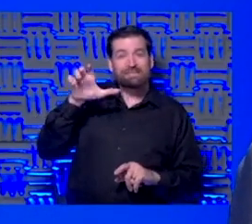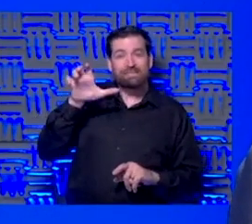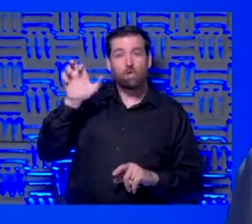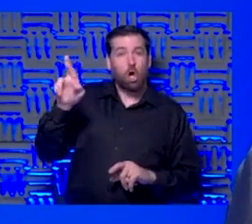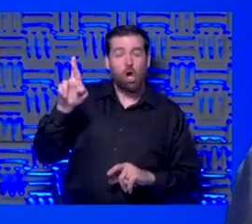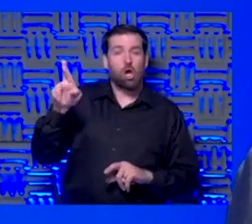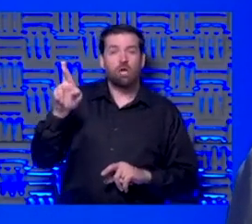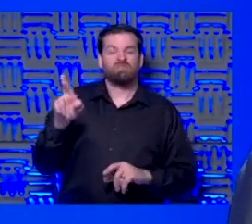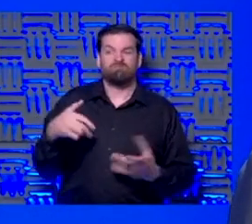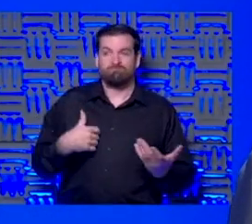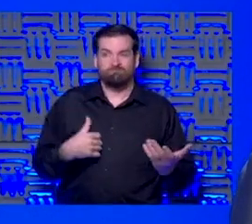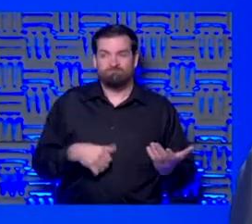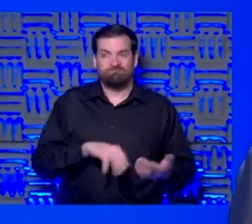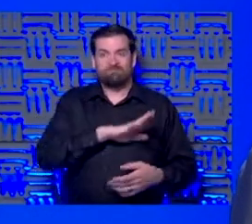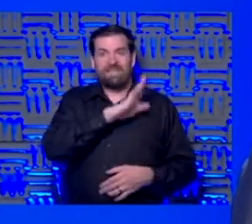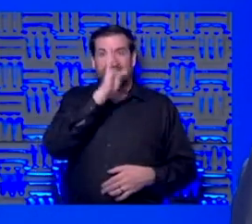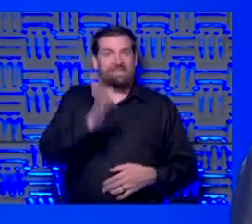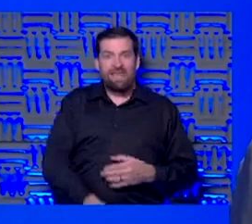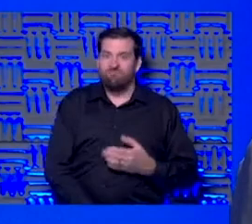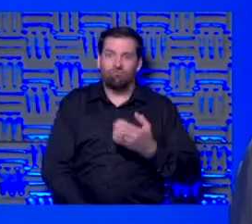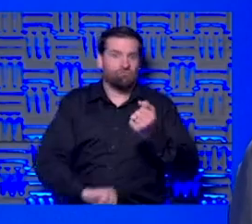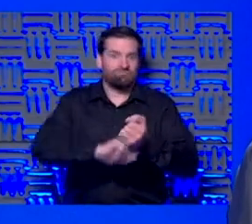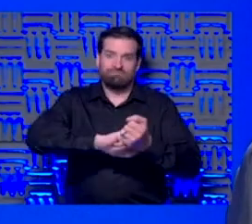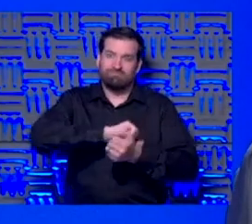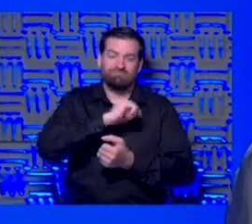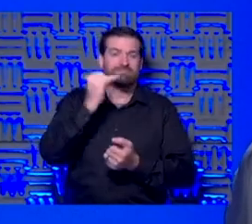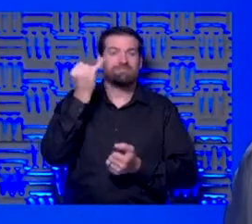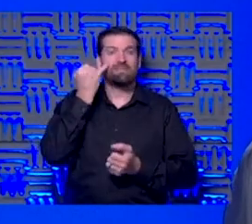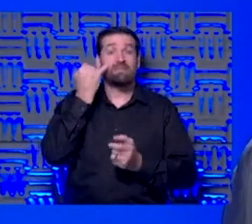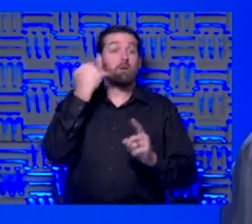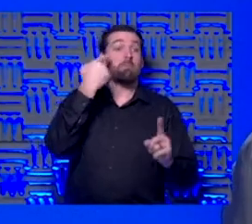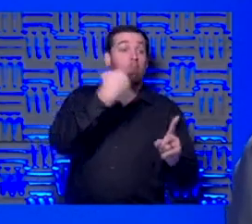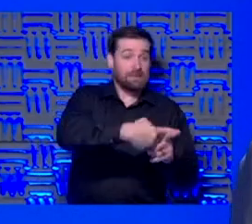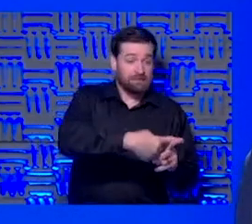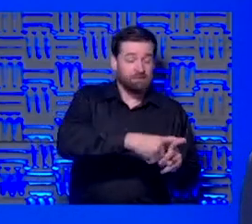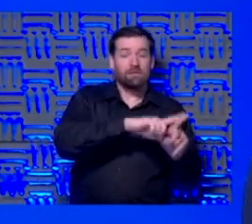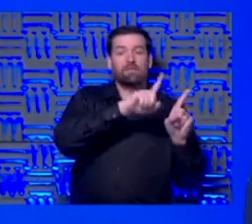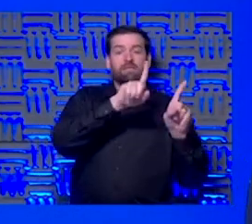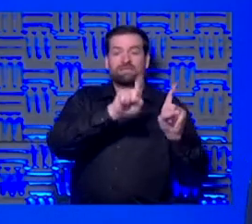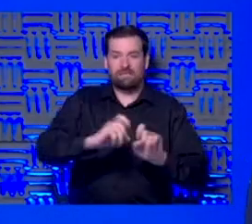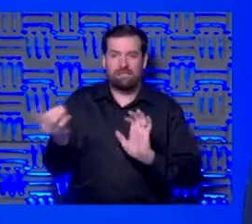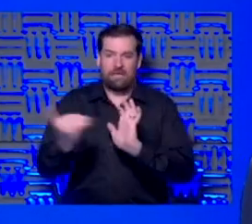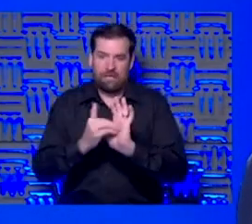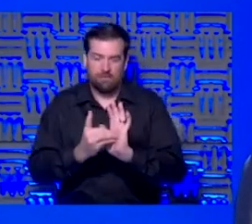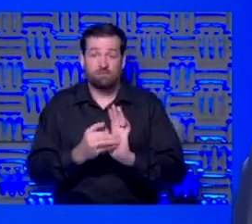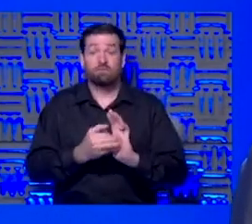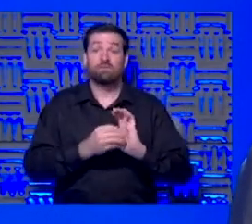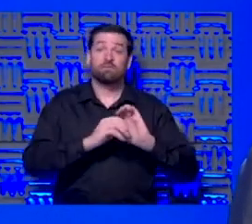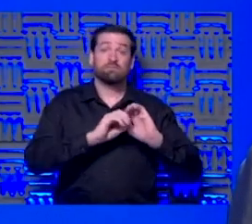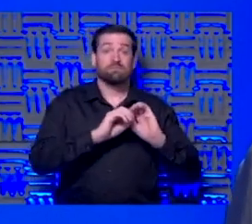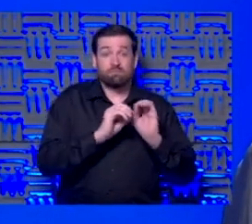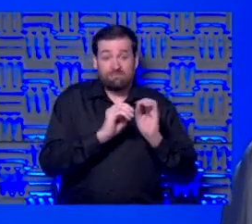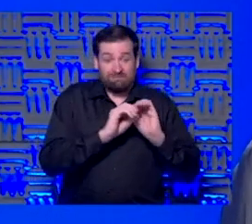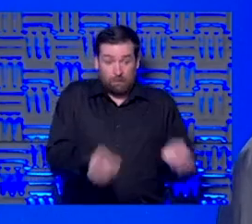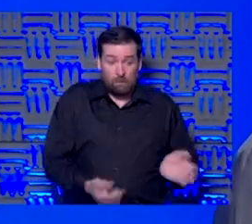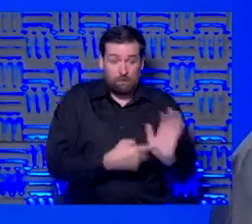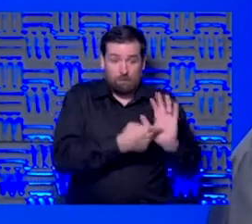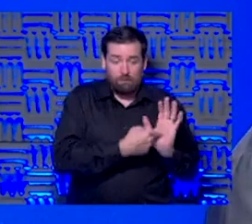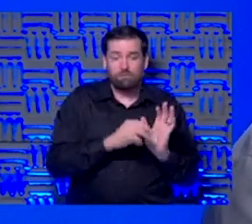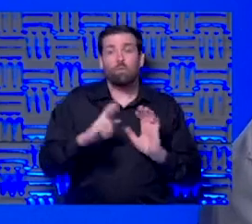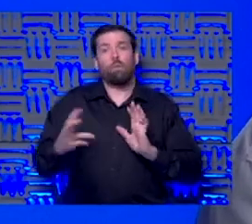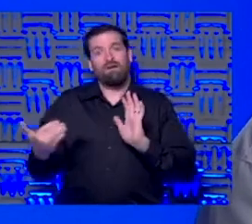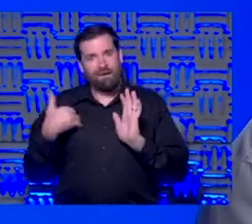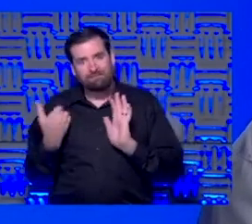have really never been advocates of repeat testing if you are positive. That's if you have symptoms or not. And this is because we know